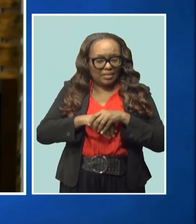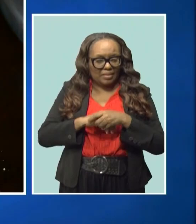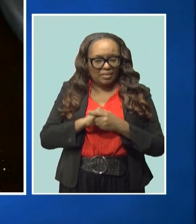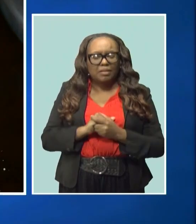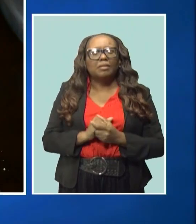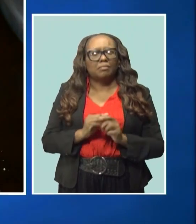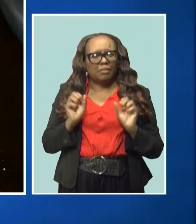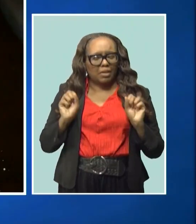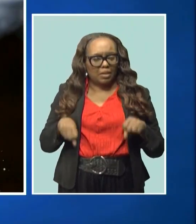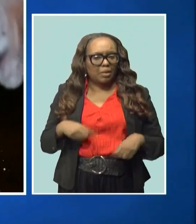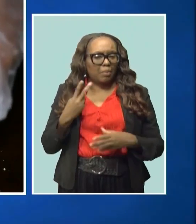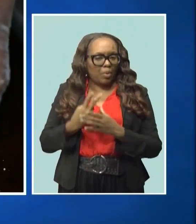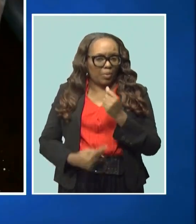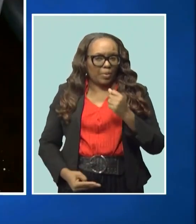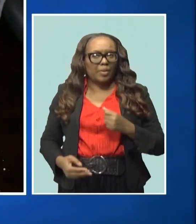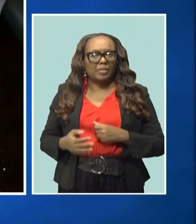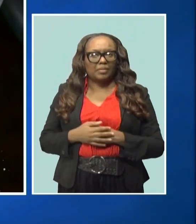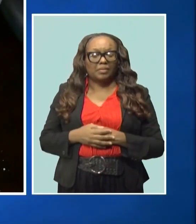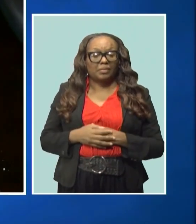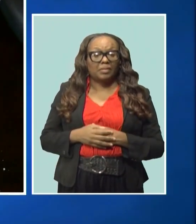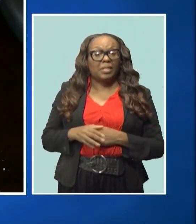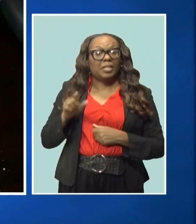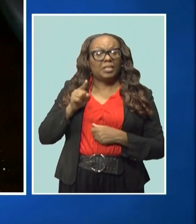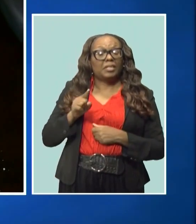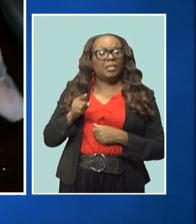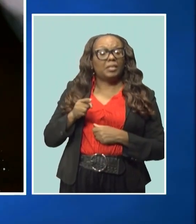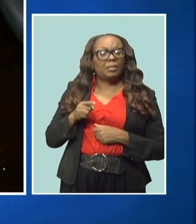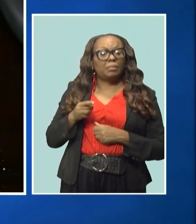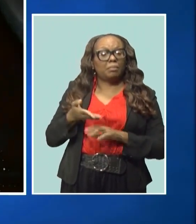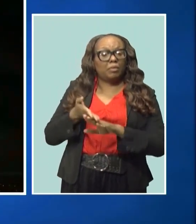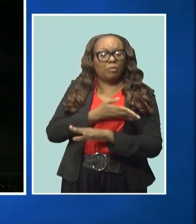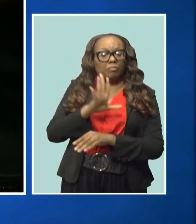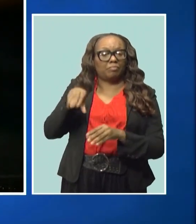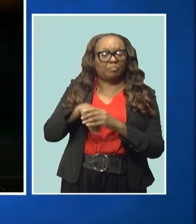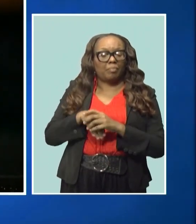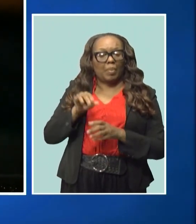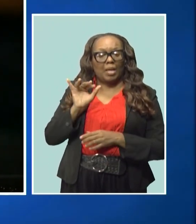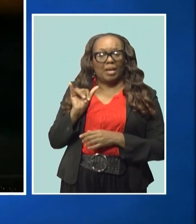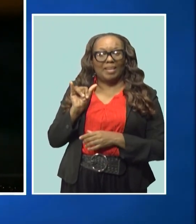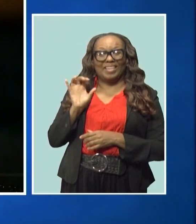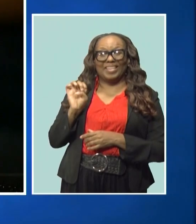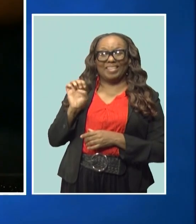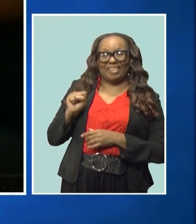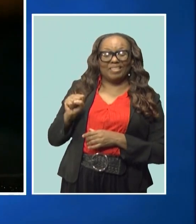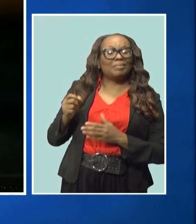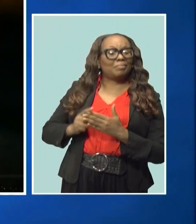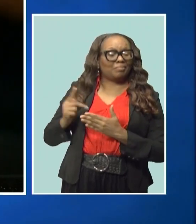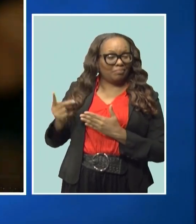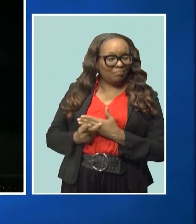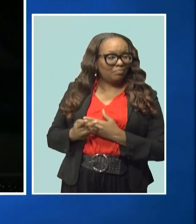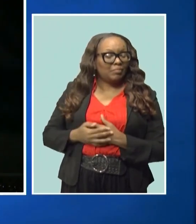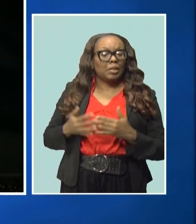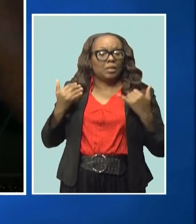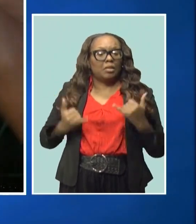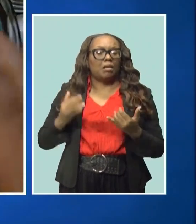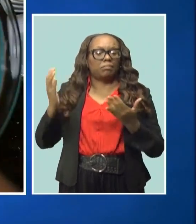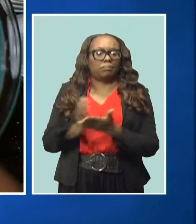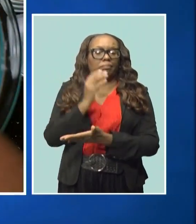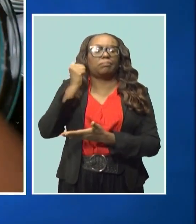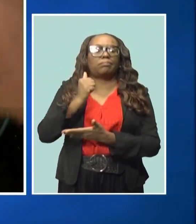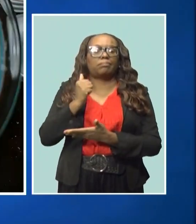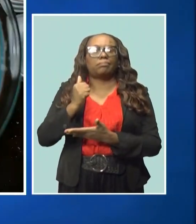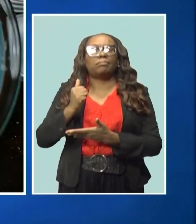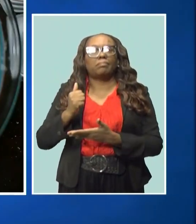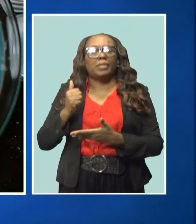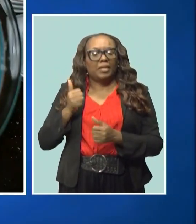butter. A product of the Youth Entrepreneurship Scheme, Ms. Thorne says the guidance and teaching offered have equipped her with the necessary